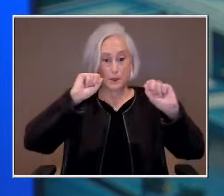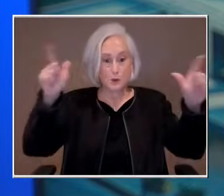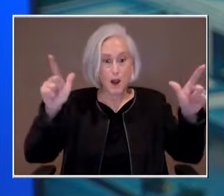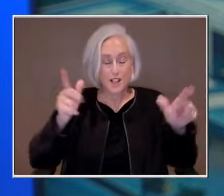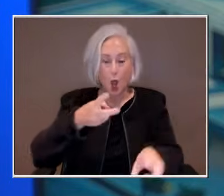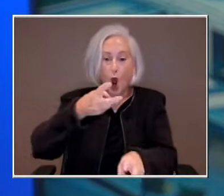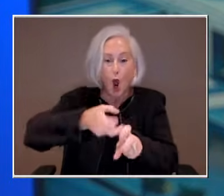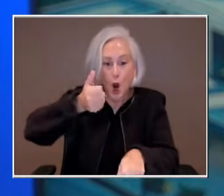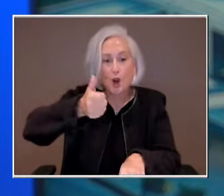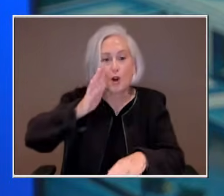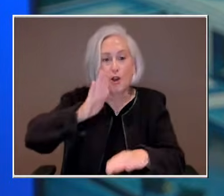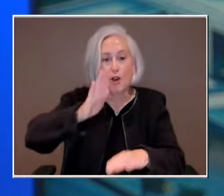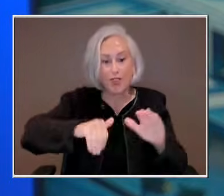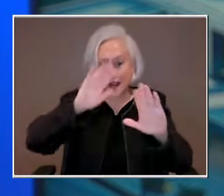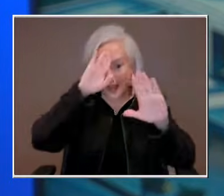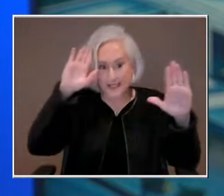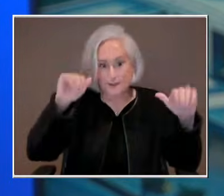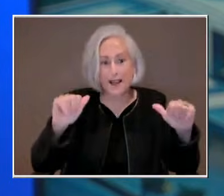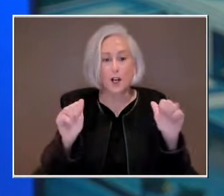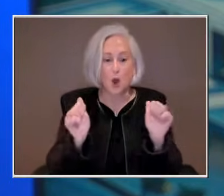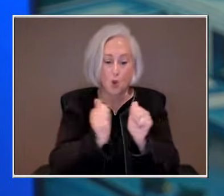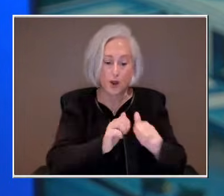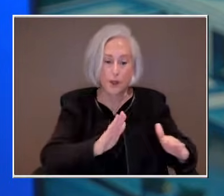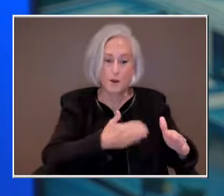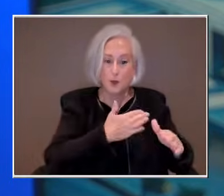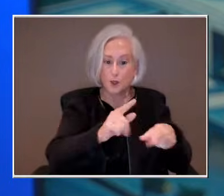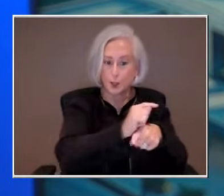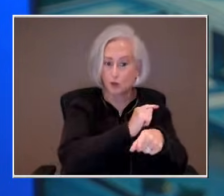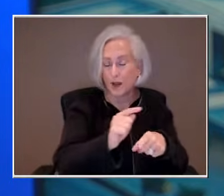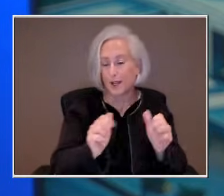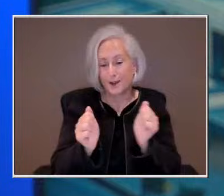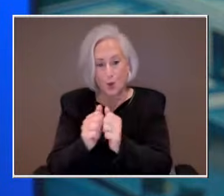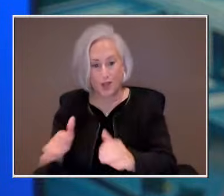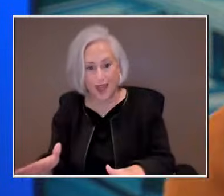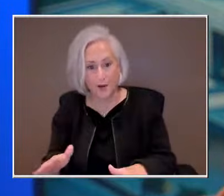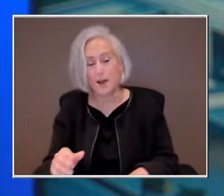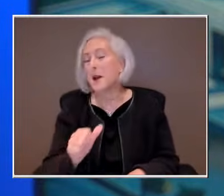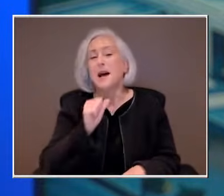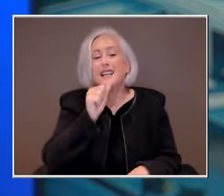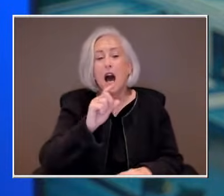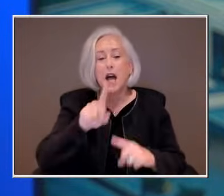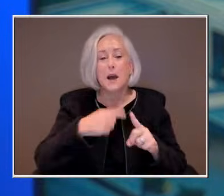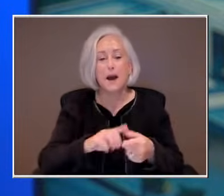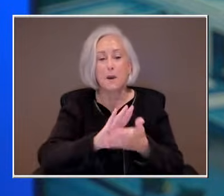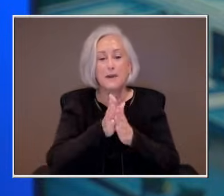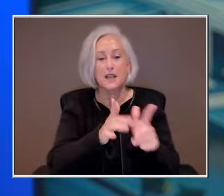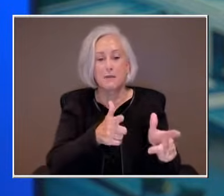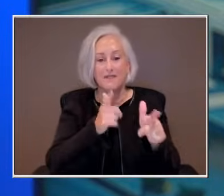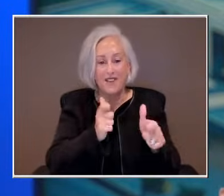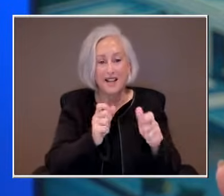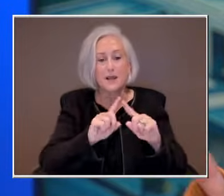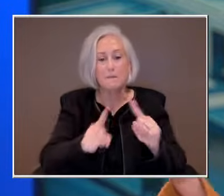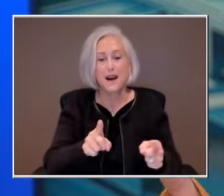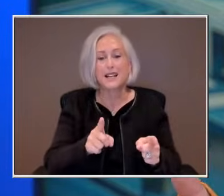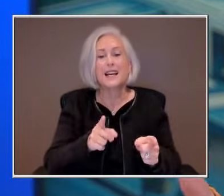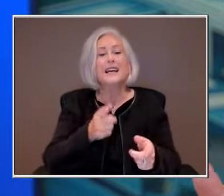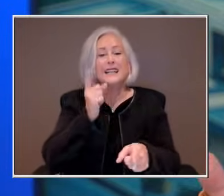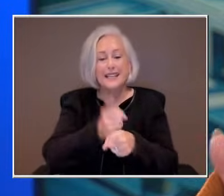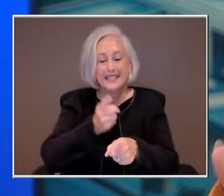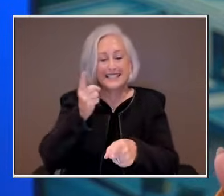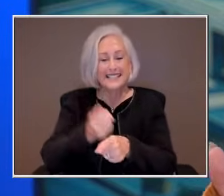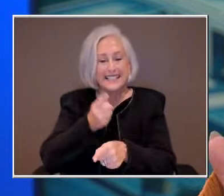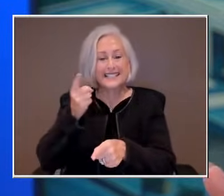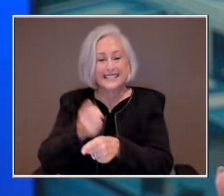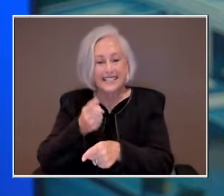with musical training or without, but they're surprised it's not about being fast, it's about being consistent. So once you get off the beat,